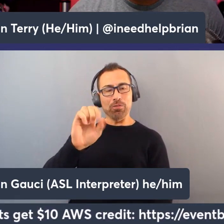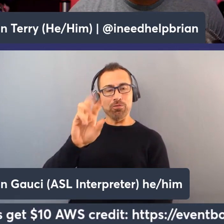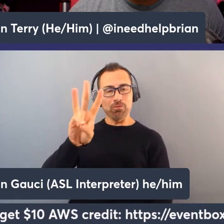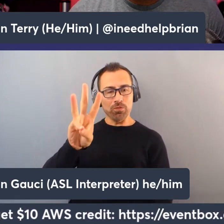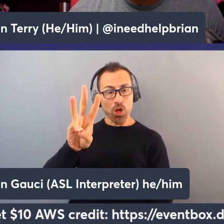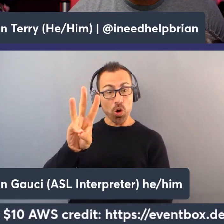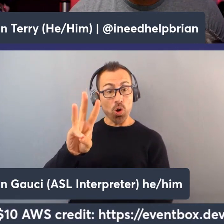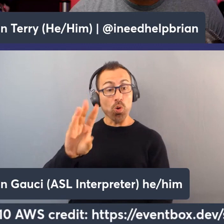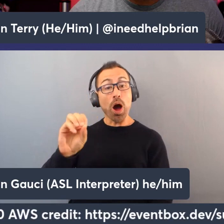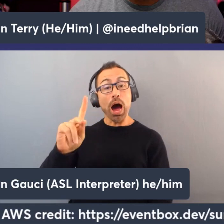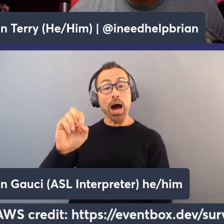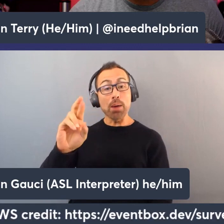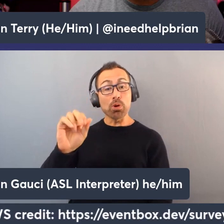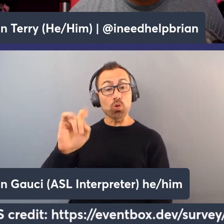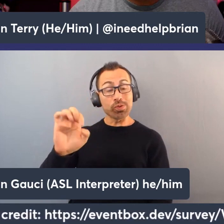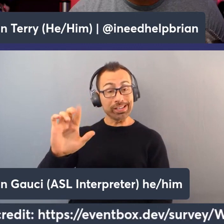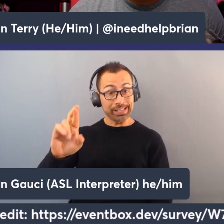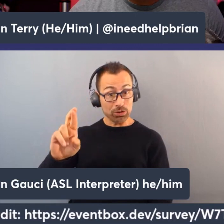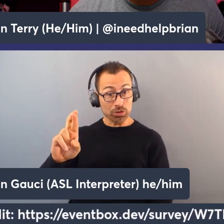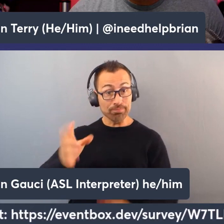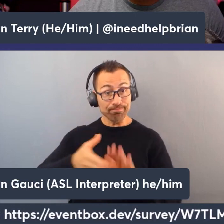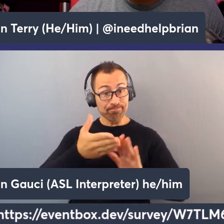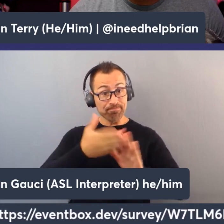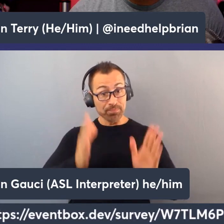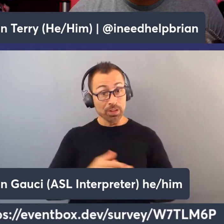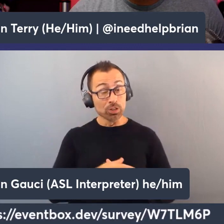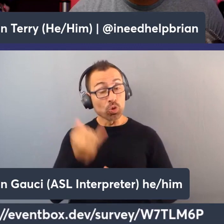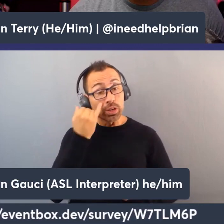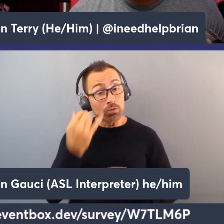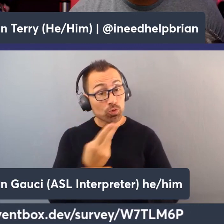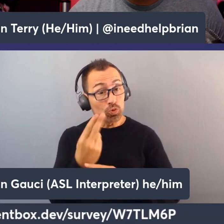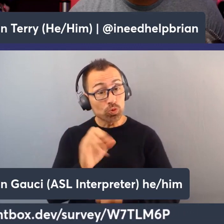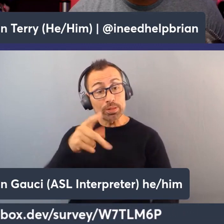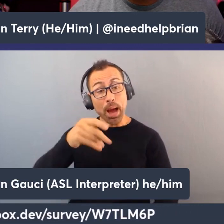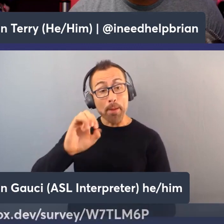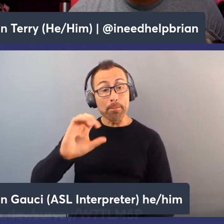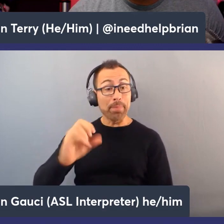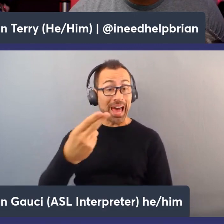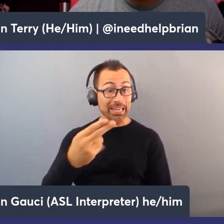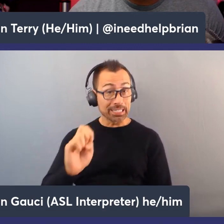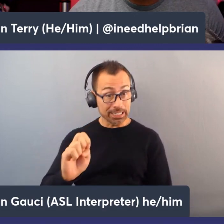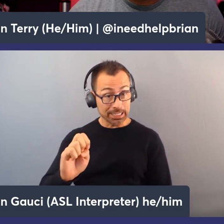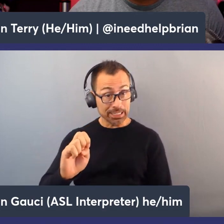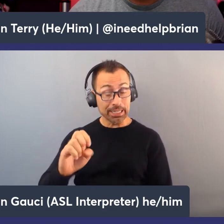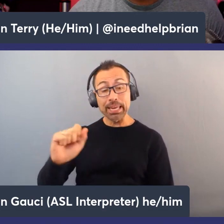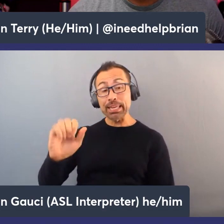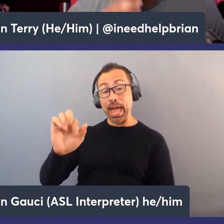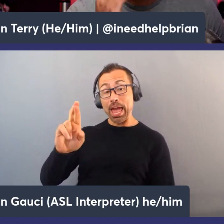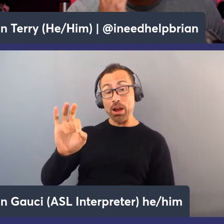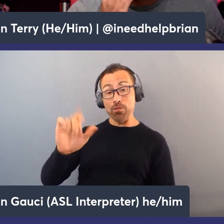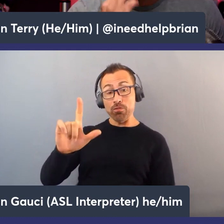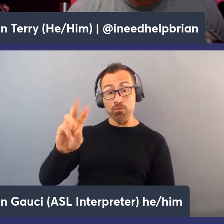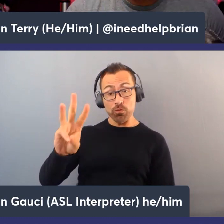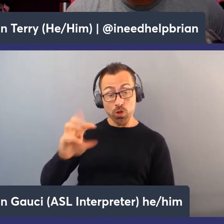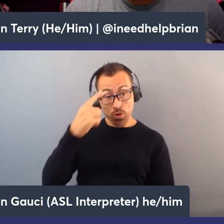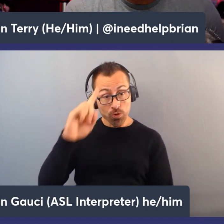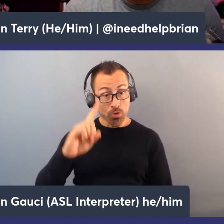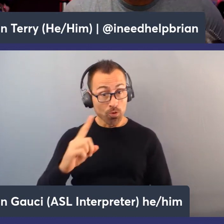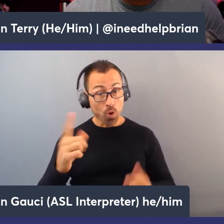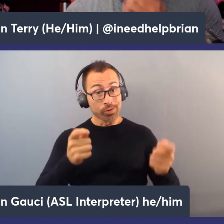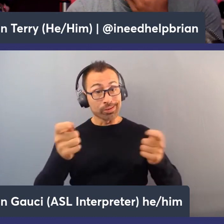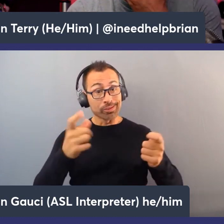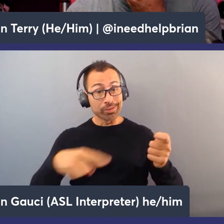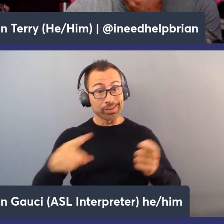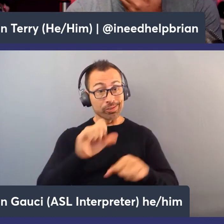you use Apache Airflow to orchestrate your workflows, you can actually interface with EMR Serverless from